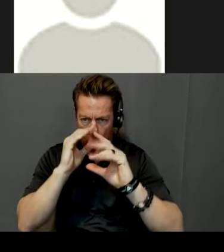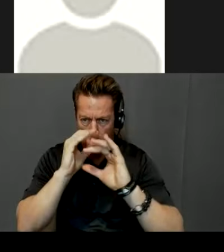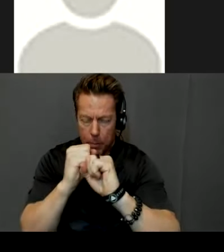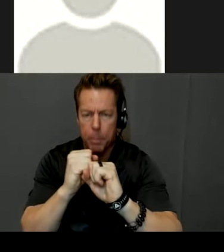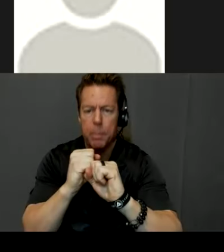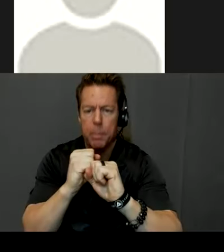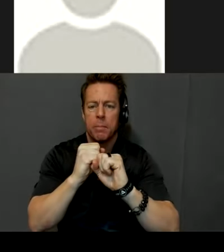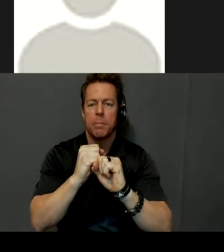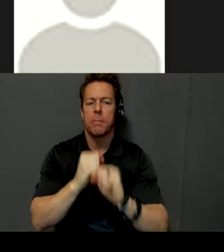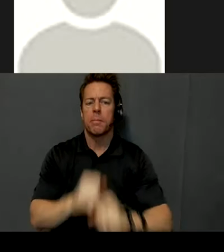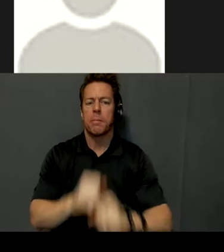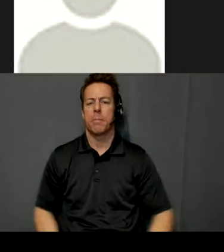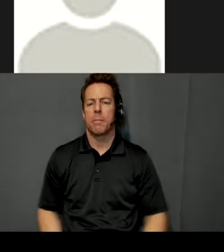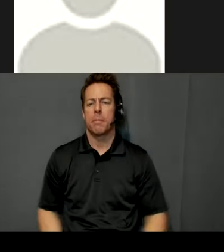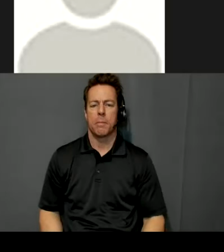intimacy.